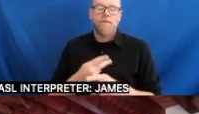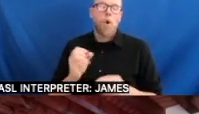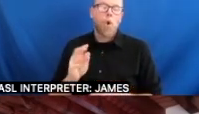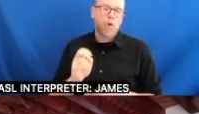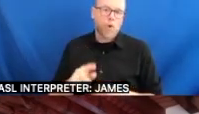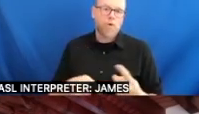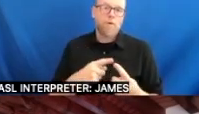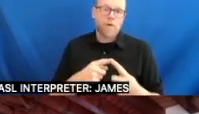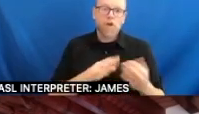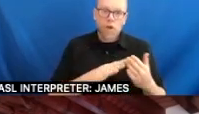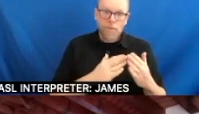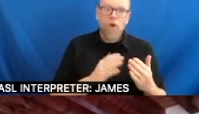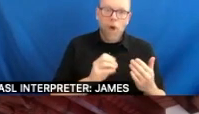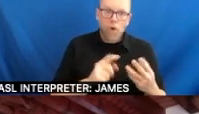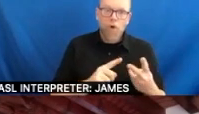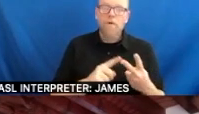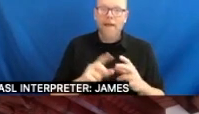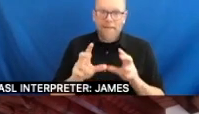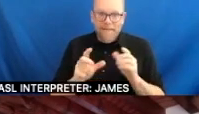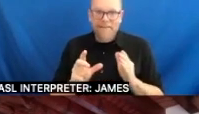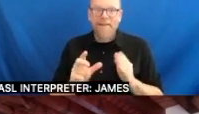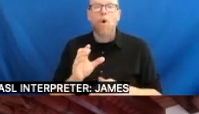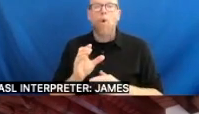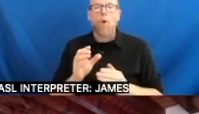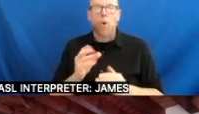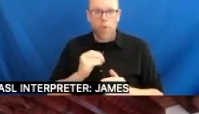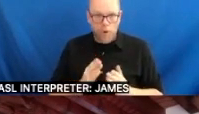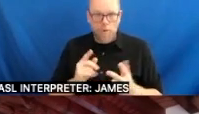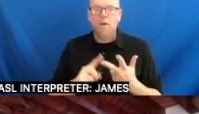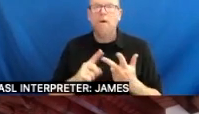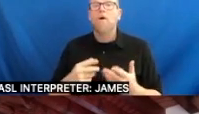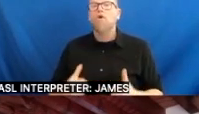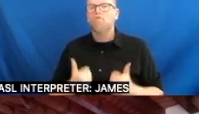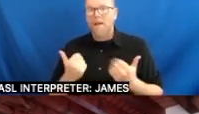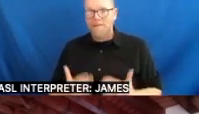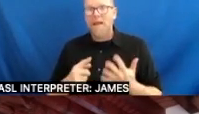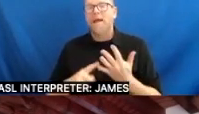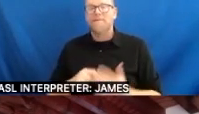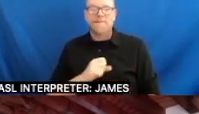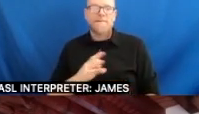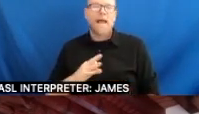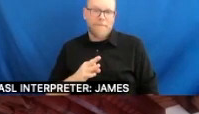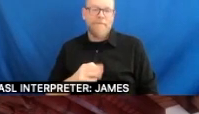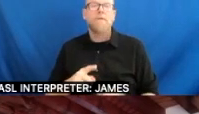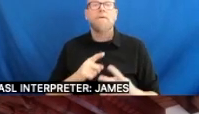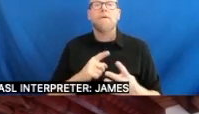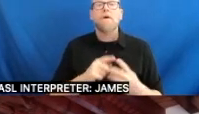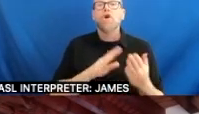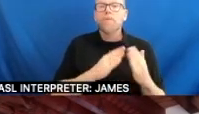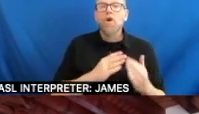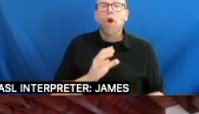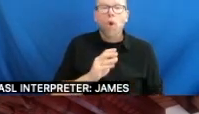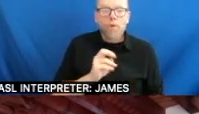owners, so investor owners, resident owners, and staff owners. So community owners are people